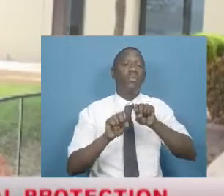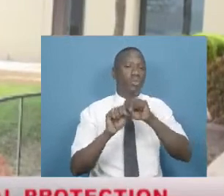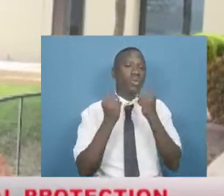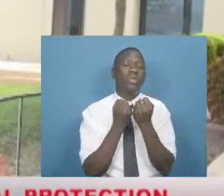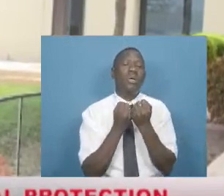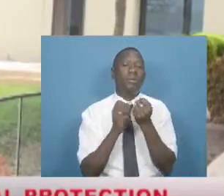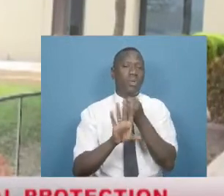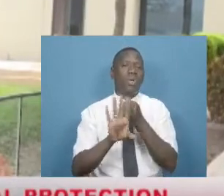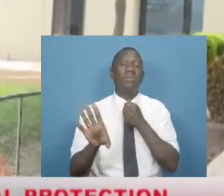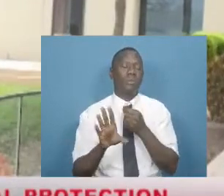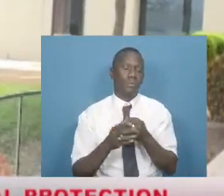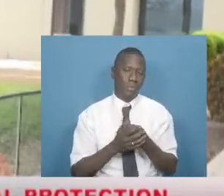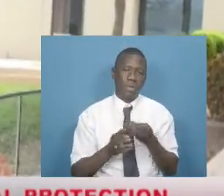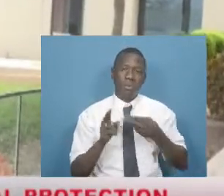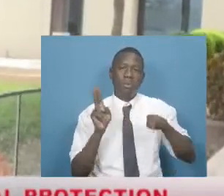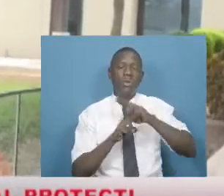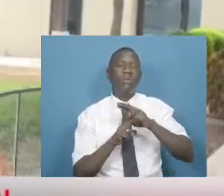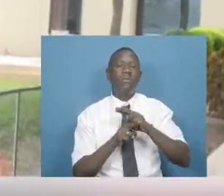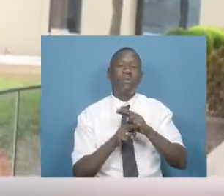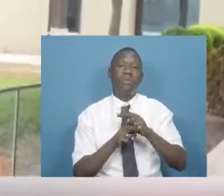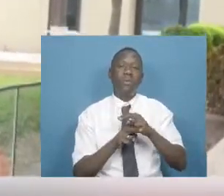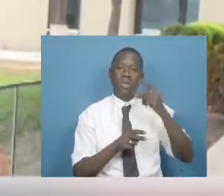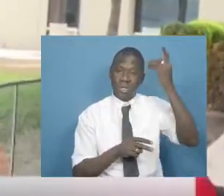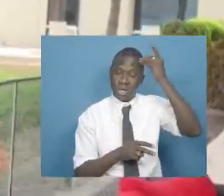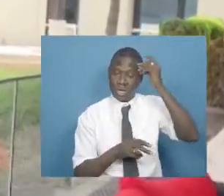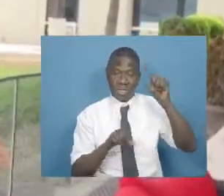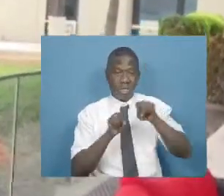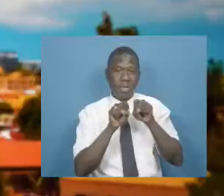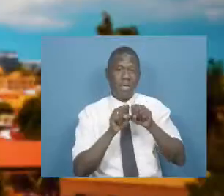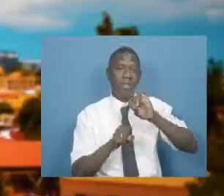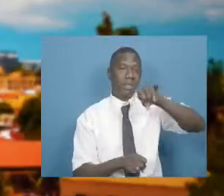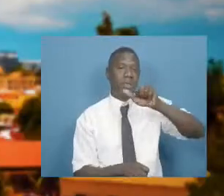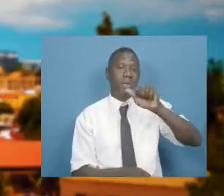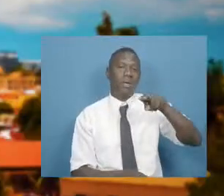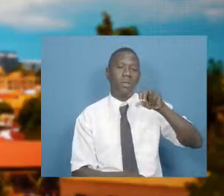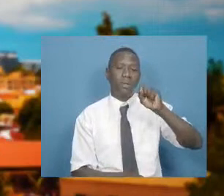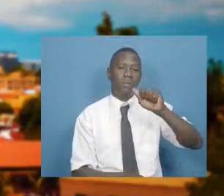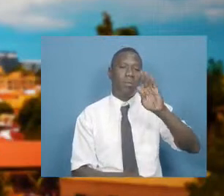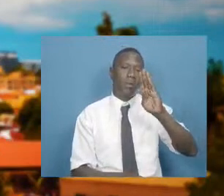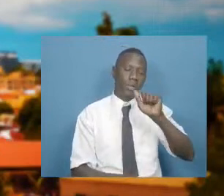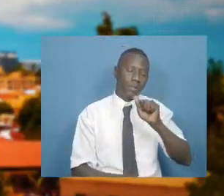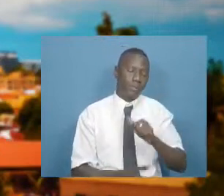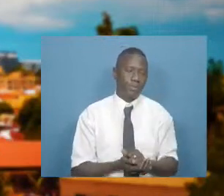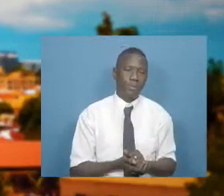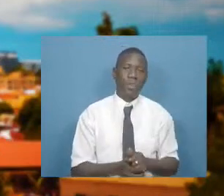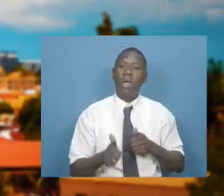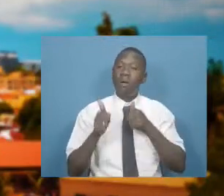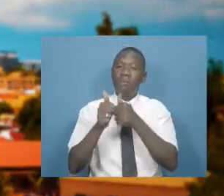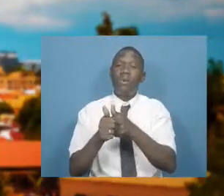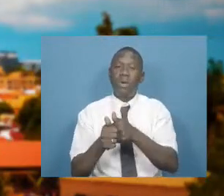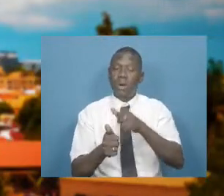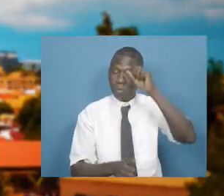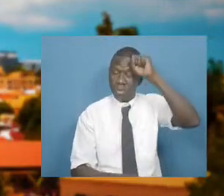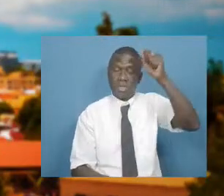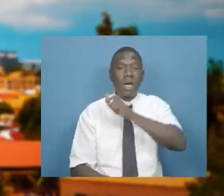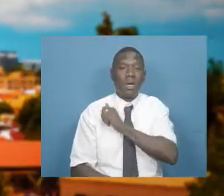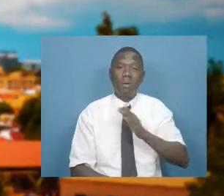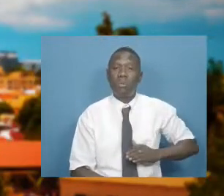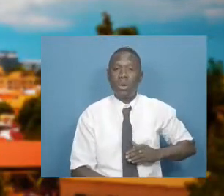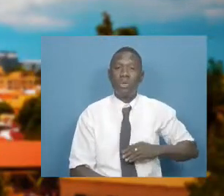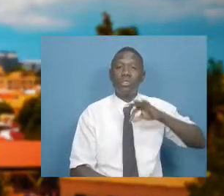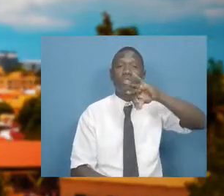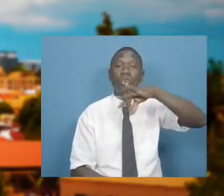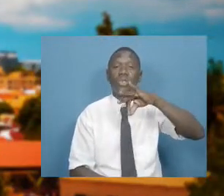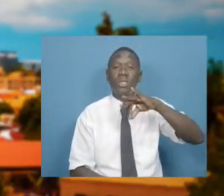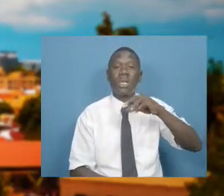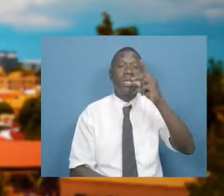Reporting for QTV News from Dakar, Senegal, I am Jennifer Sonko. Following President Adama Barrow's Thursday, December